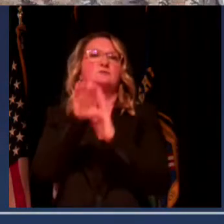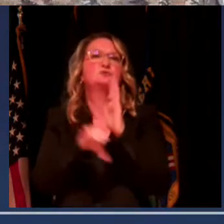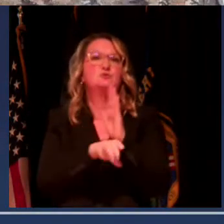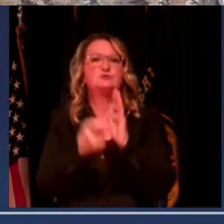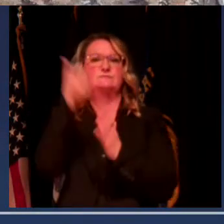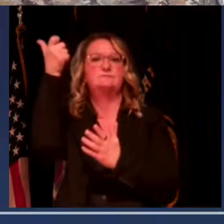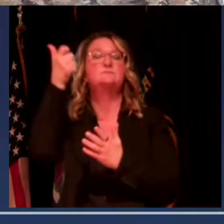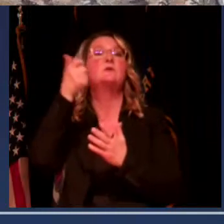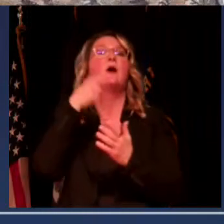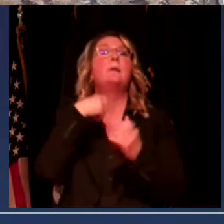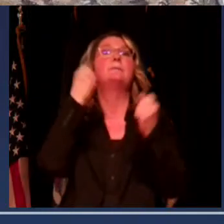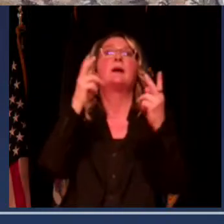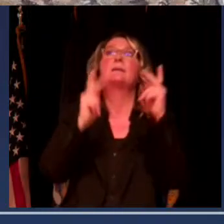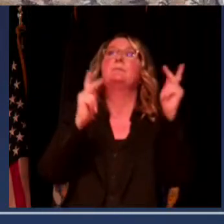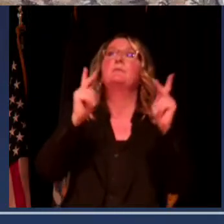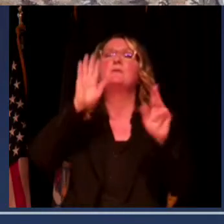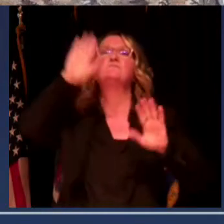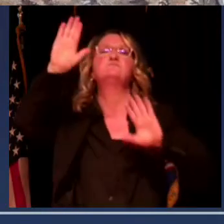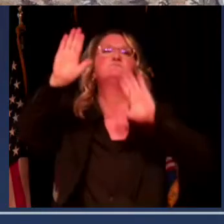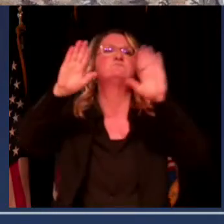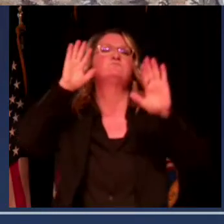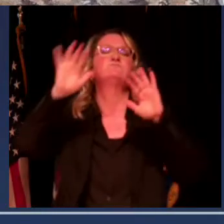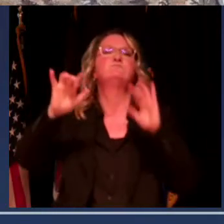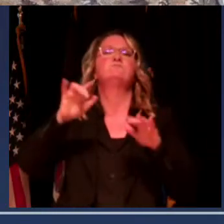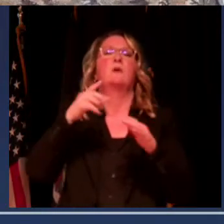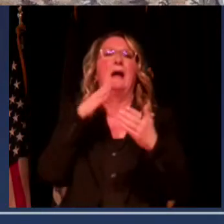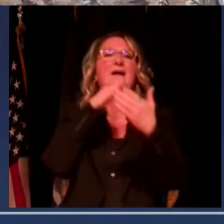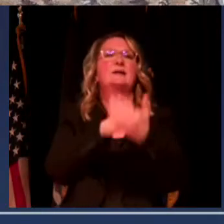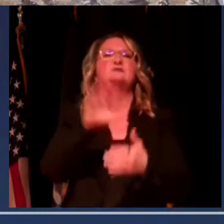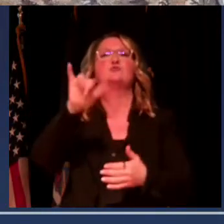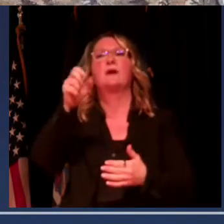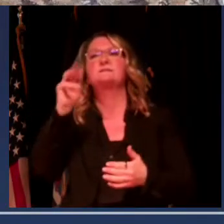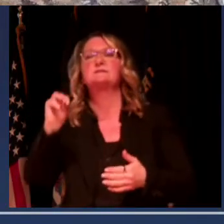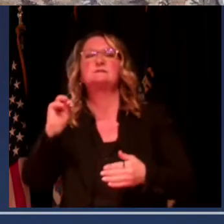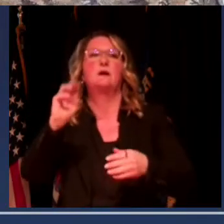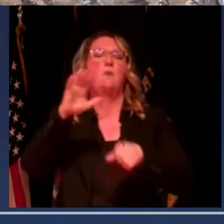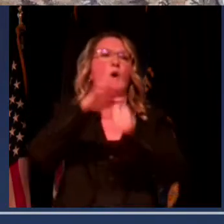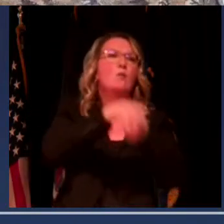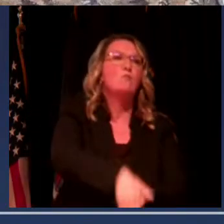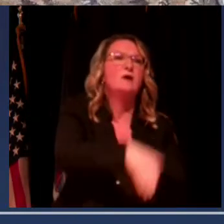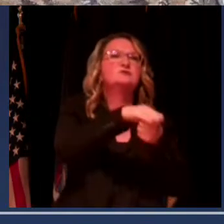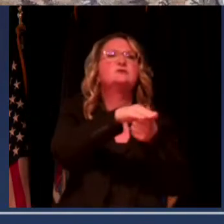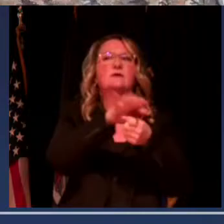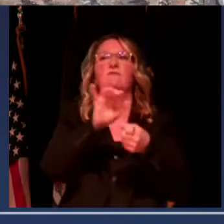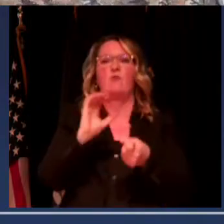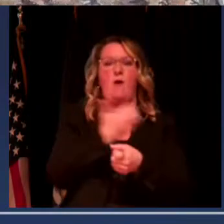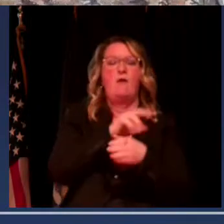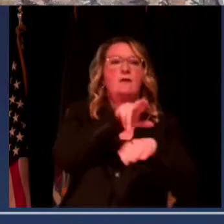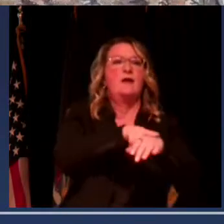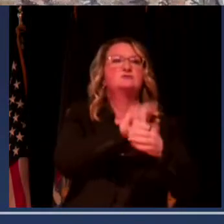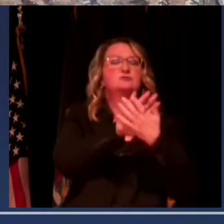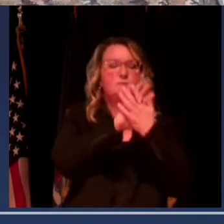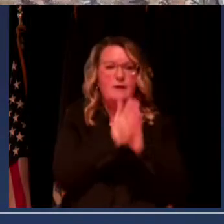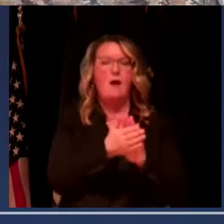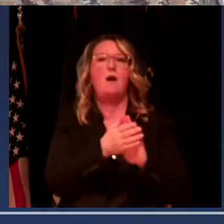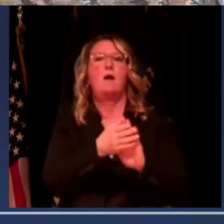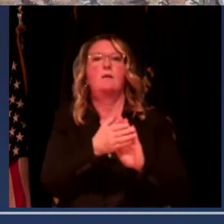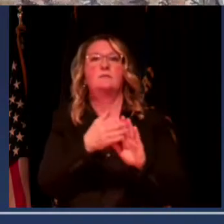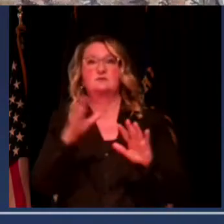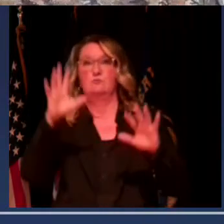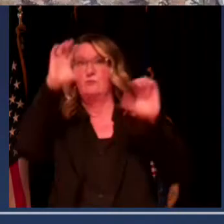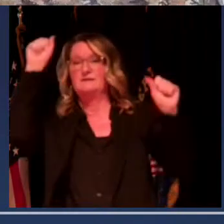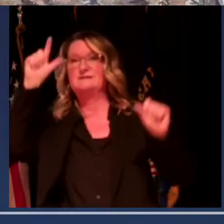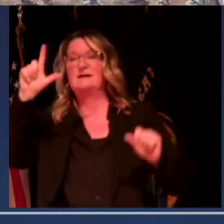voices of countless others to stand up against racism and oppression for our nation to truly become, as President Lincoln